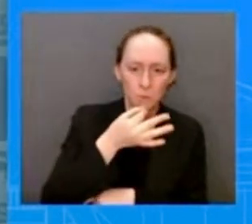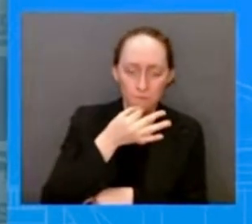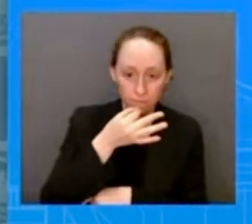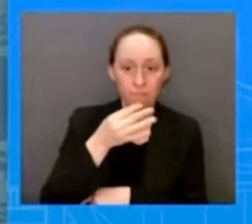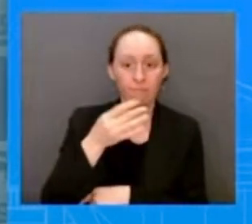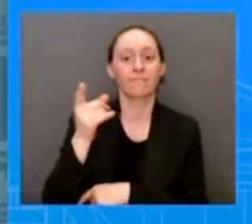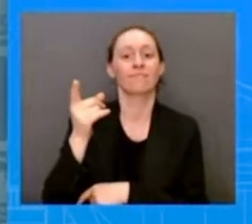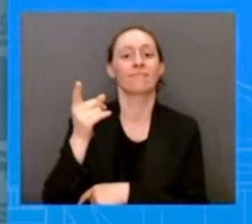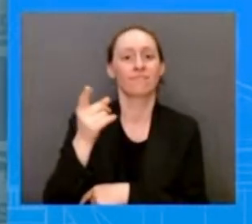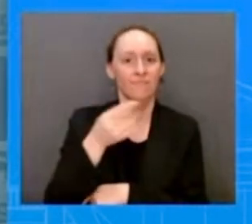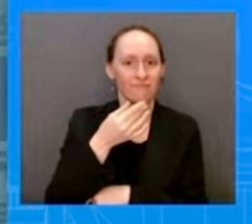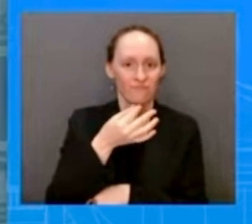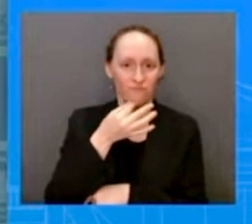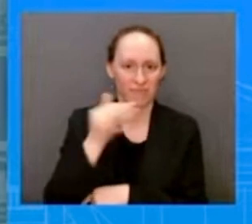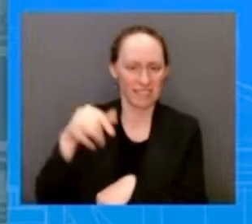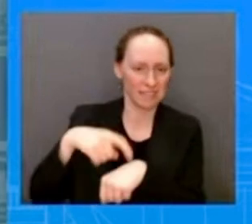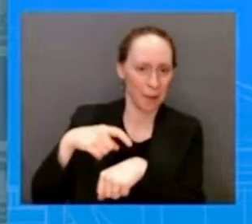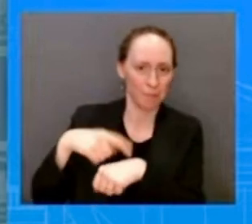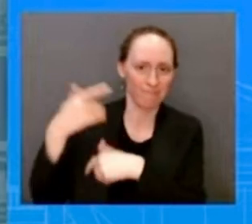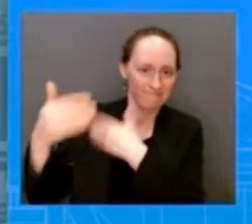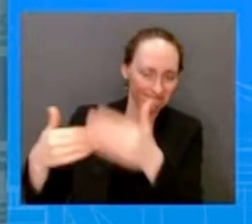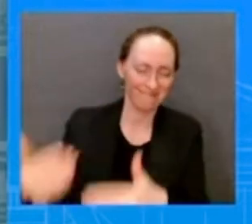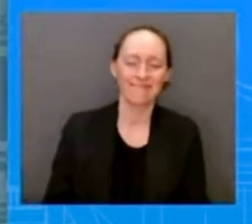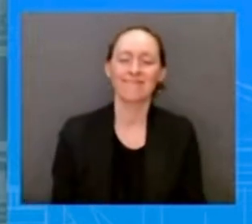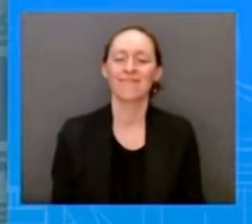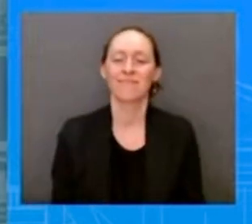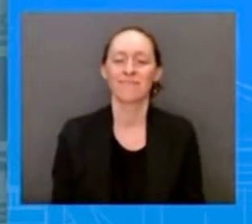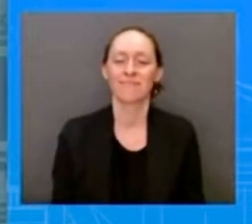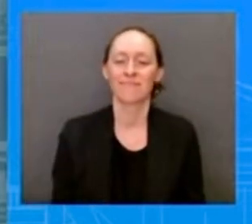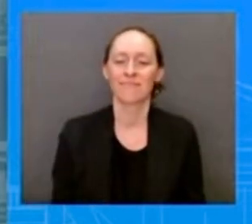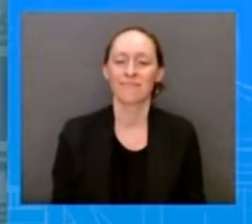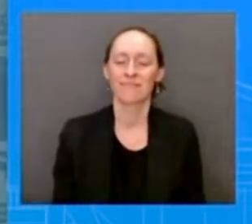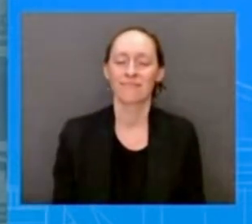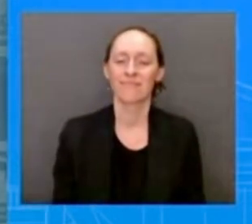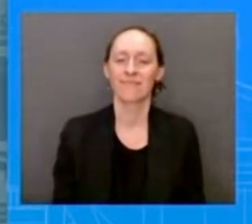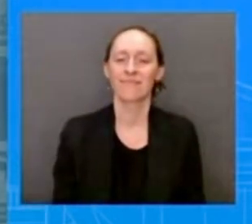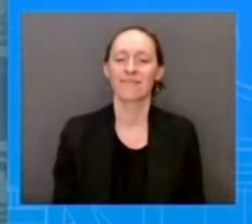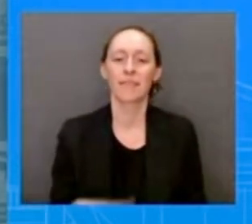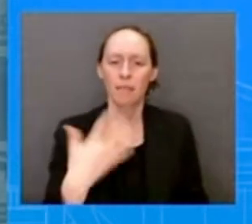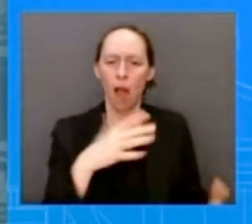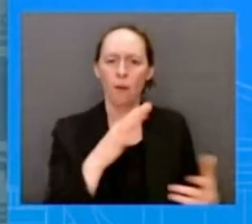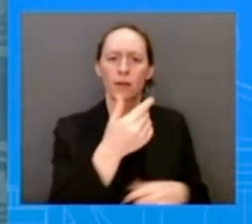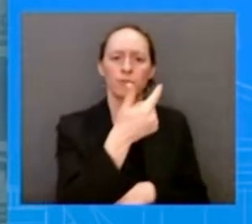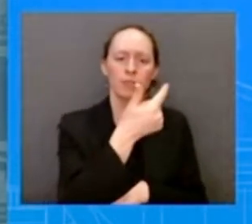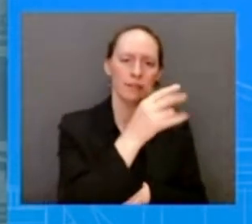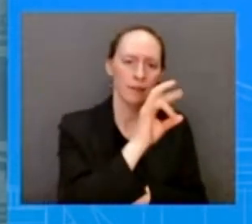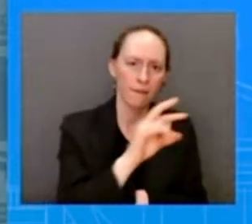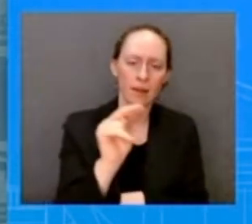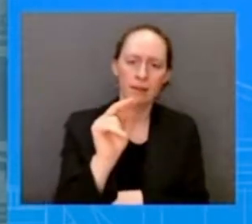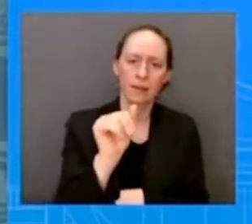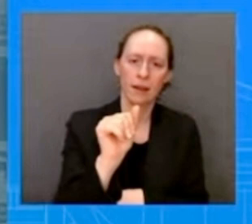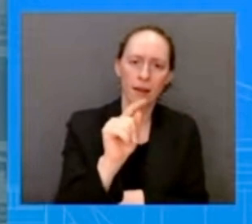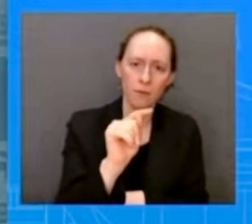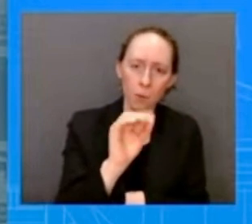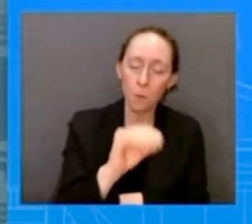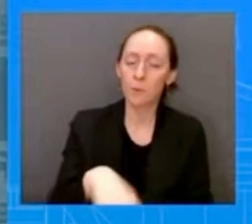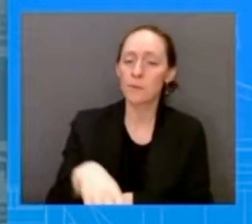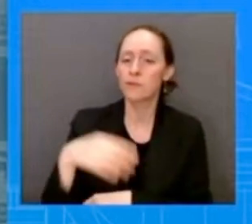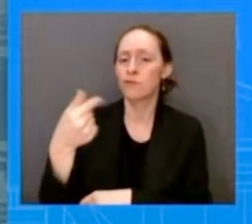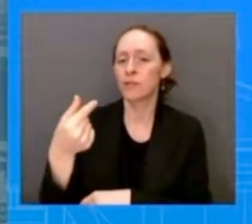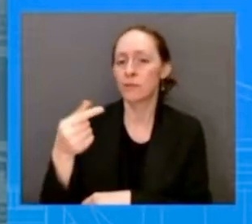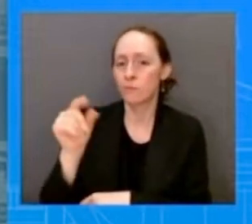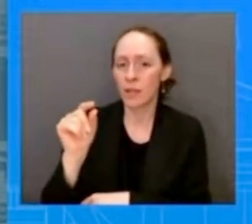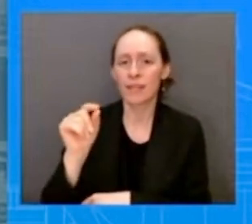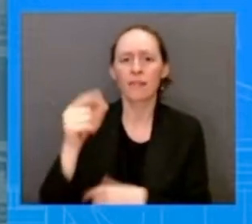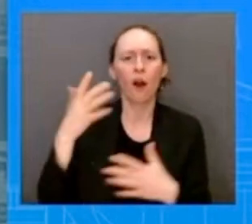of the G7 summit in Germany, at NATO, at the G20 summit. And, of course, they've talked on the phone regularly. They most recently spoke last week